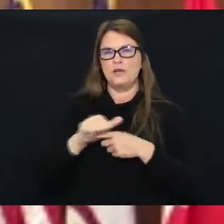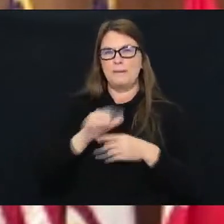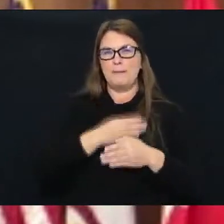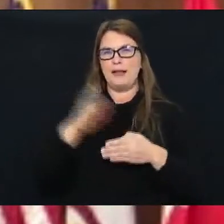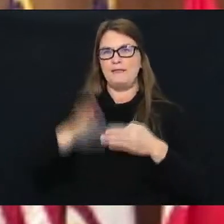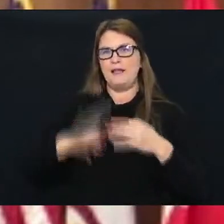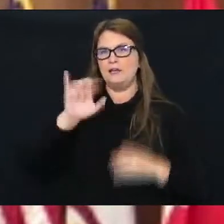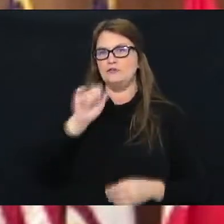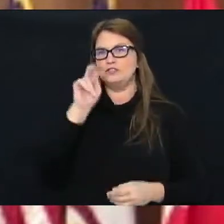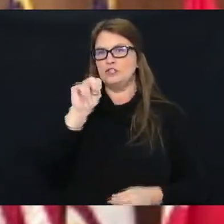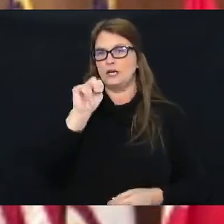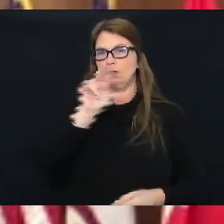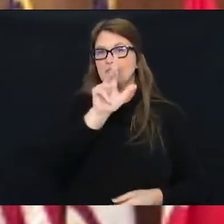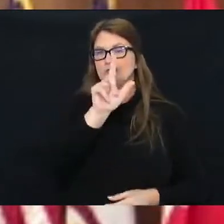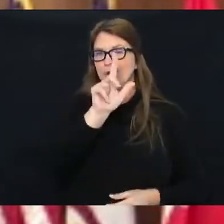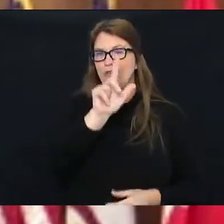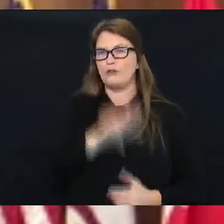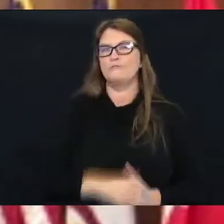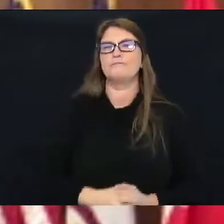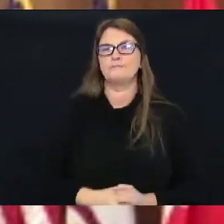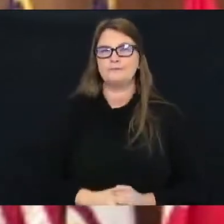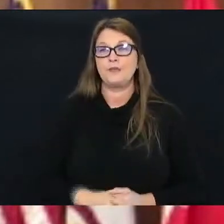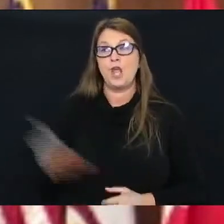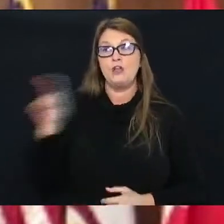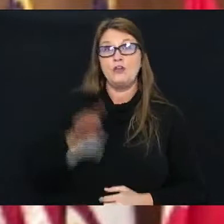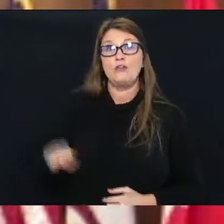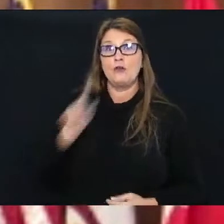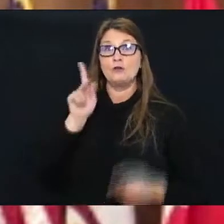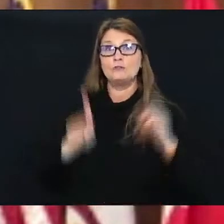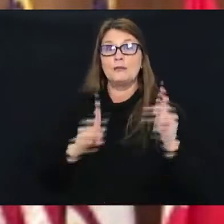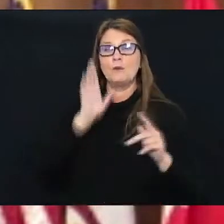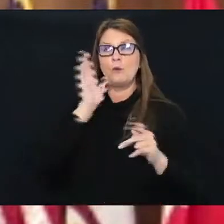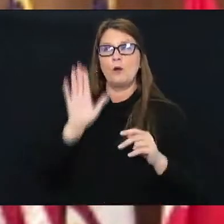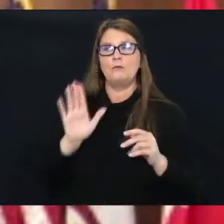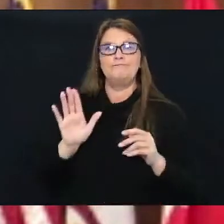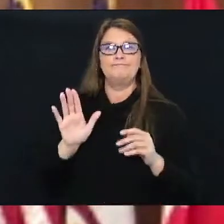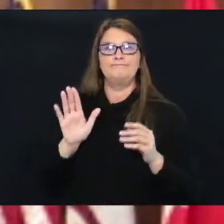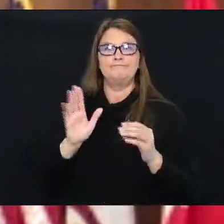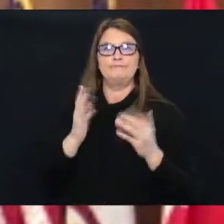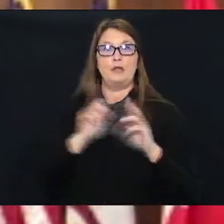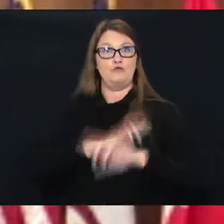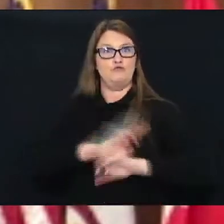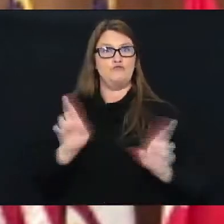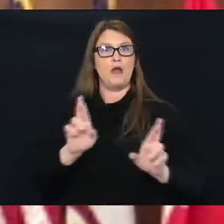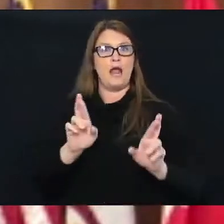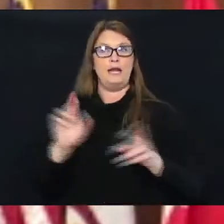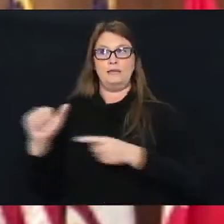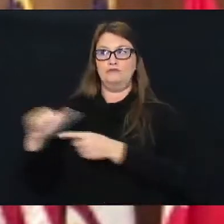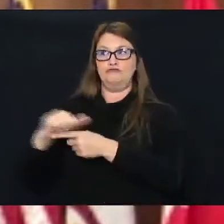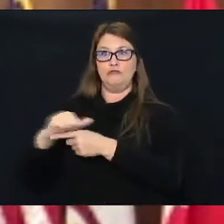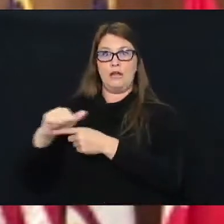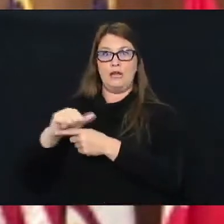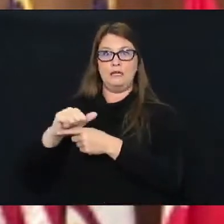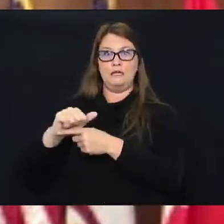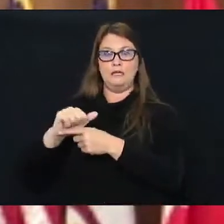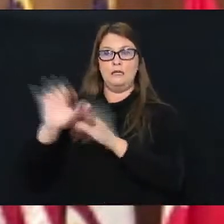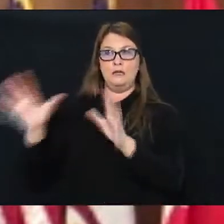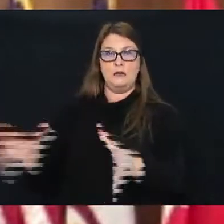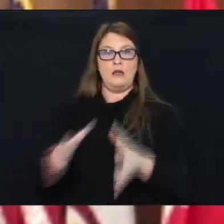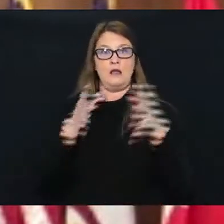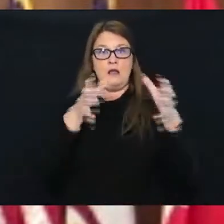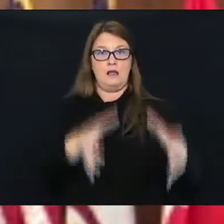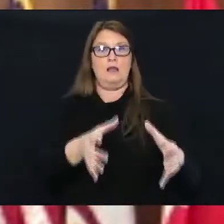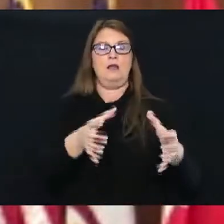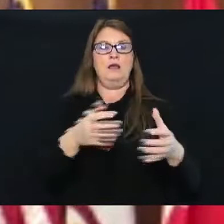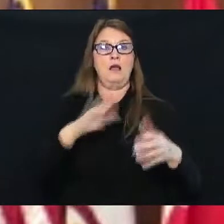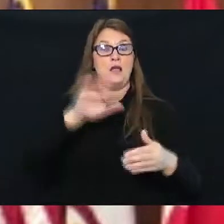23rd of January. And so those folks will be available. And once we have them trained up, all of the requests that we have